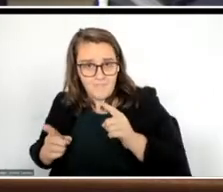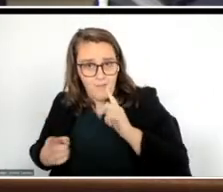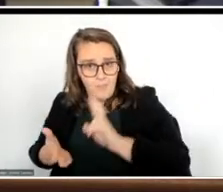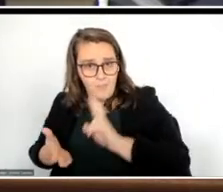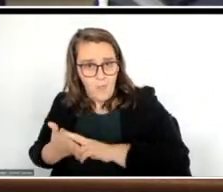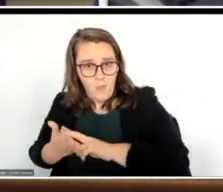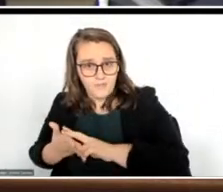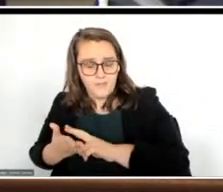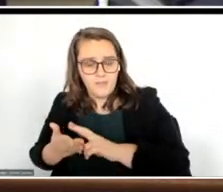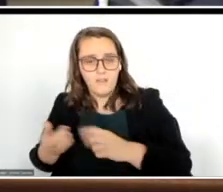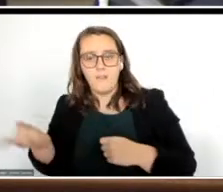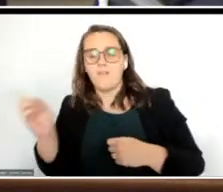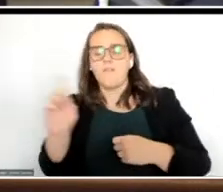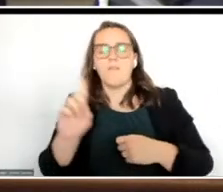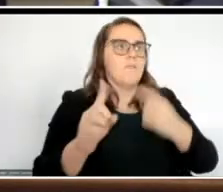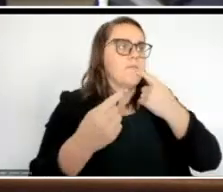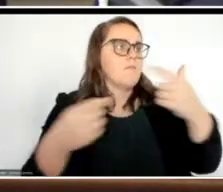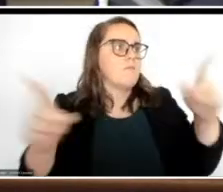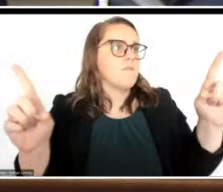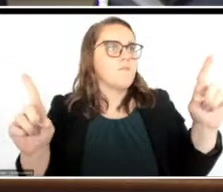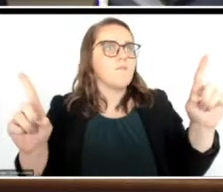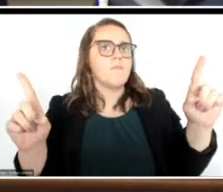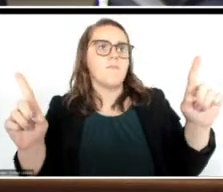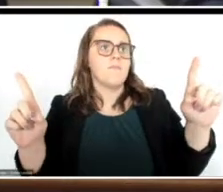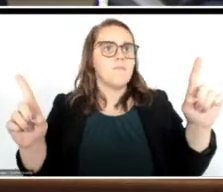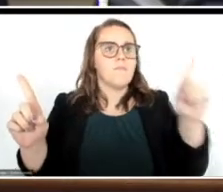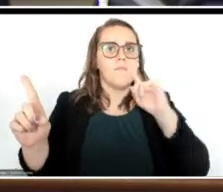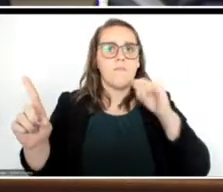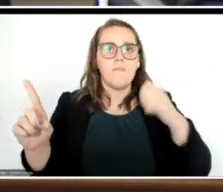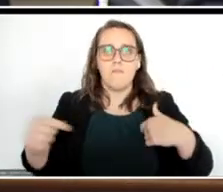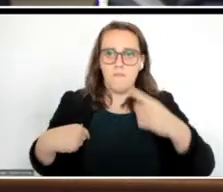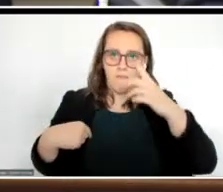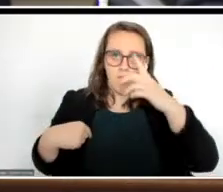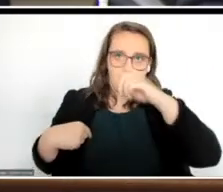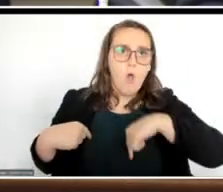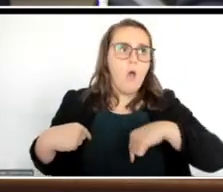fraud or irregularities sufficient to change the outcome.